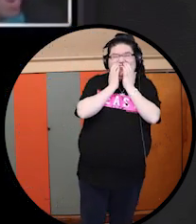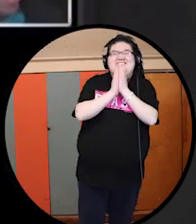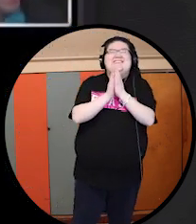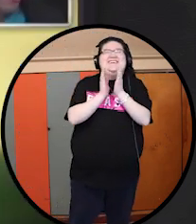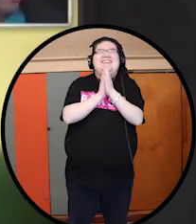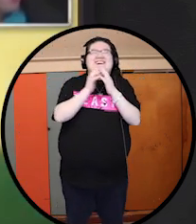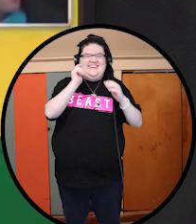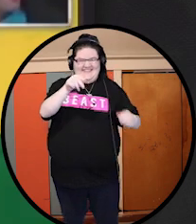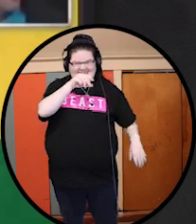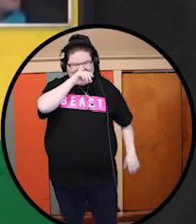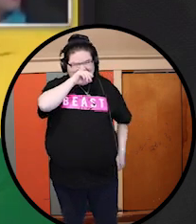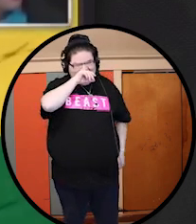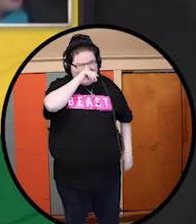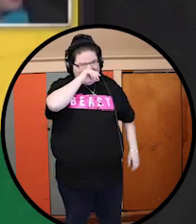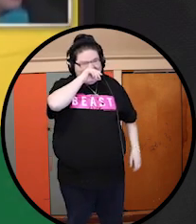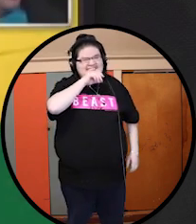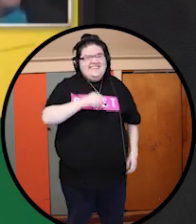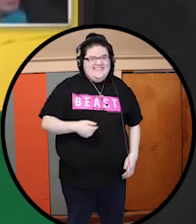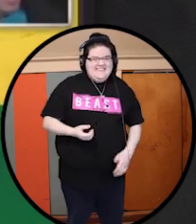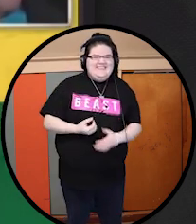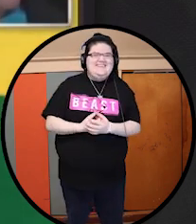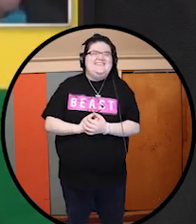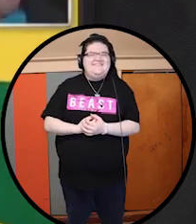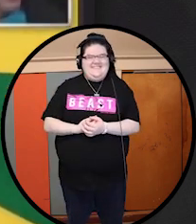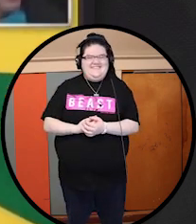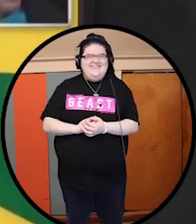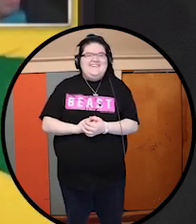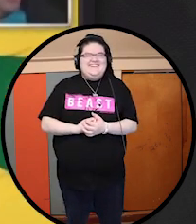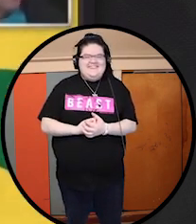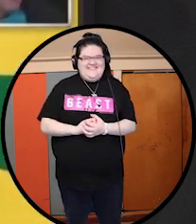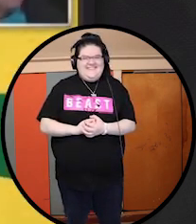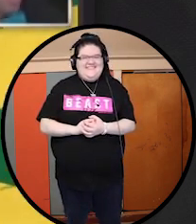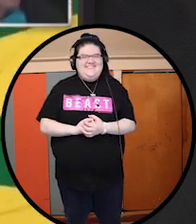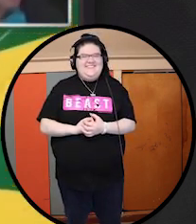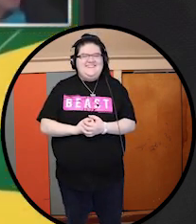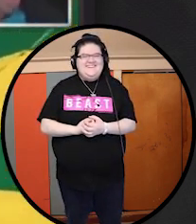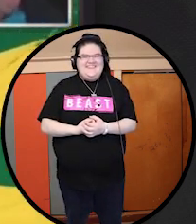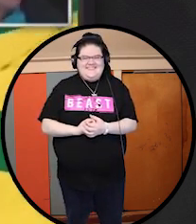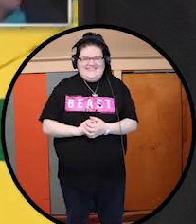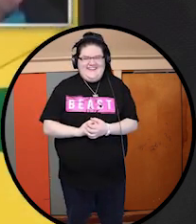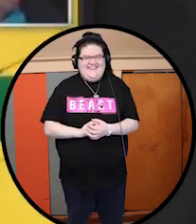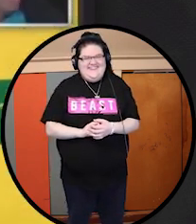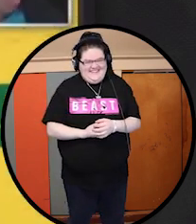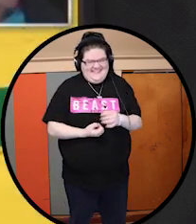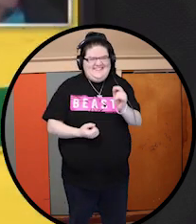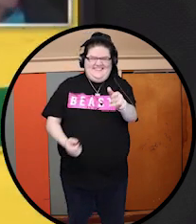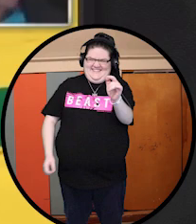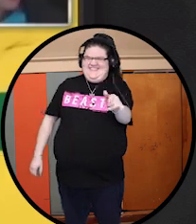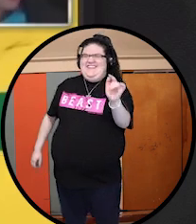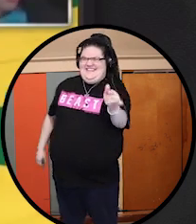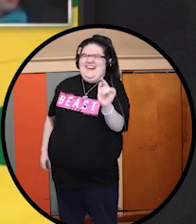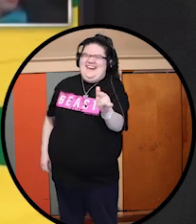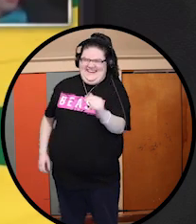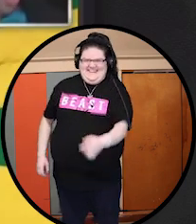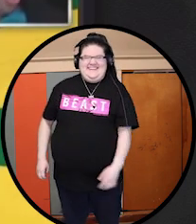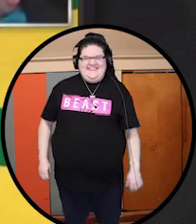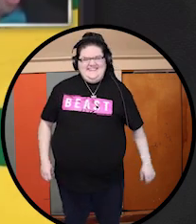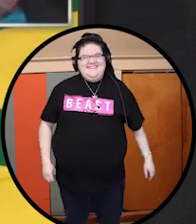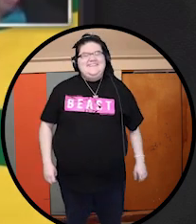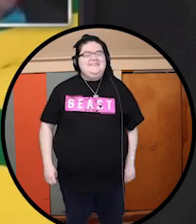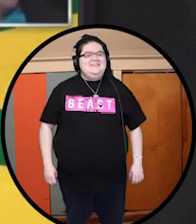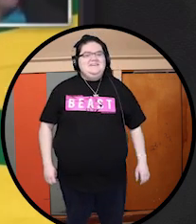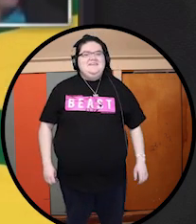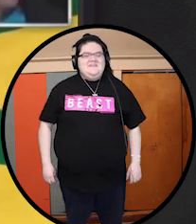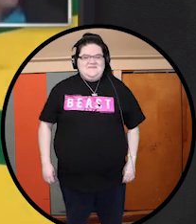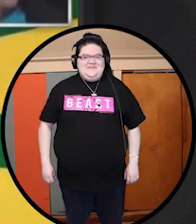pissed! I'm fuming! He's definitely hitting this. The same fucking guy has followed me up 3 times and knocked me off. Yeah. Oh,